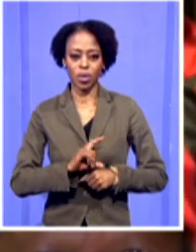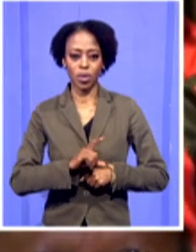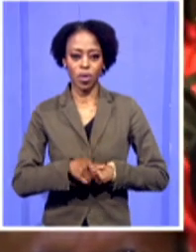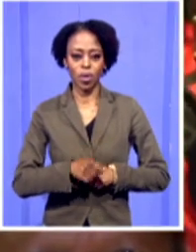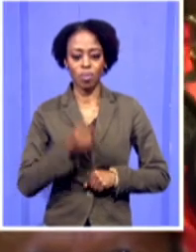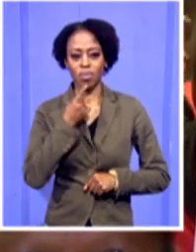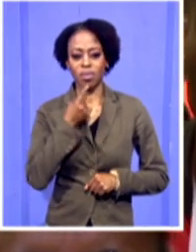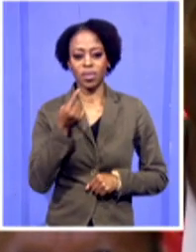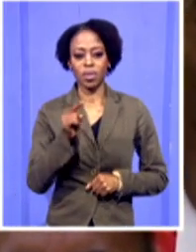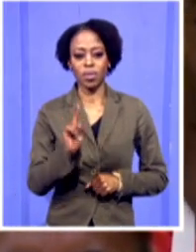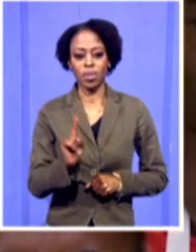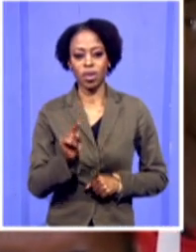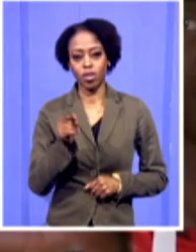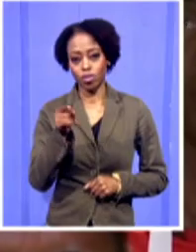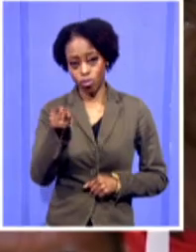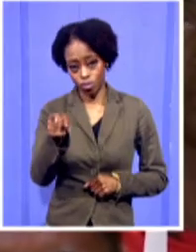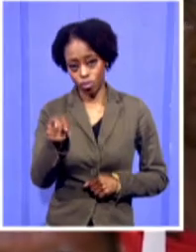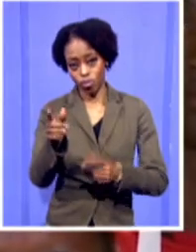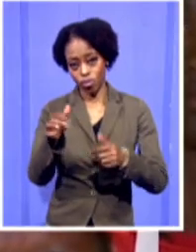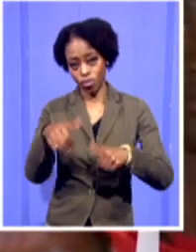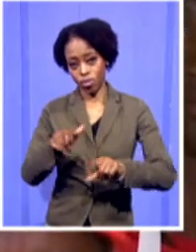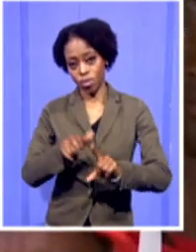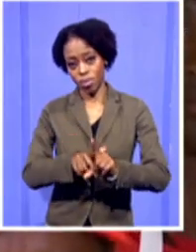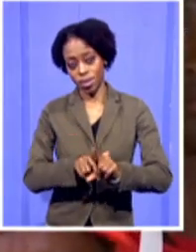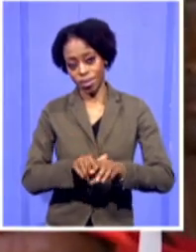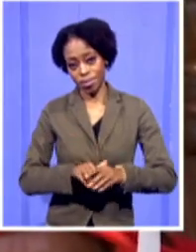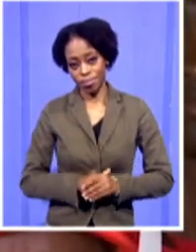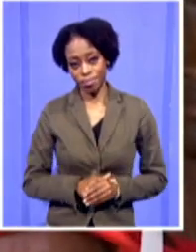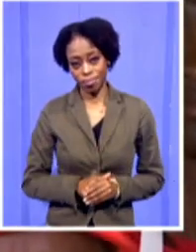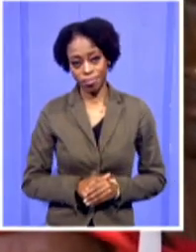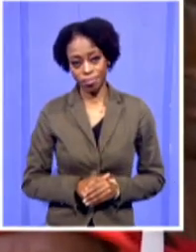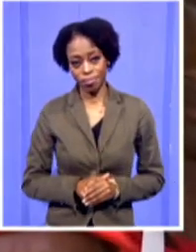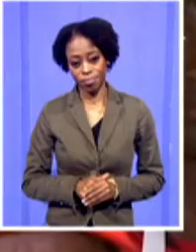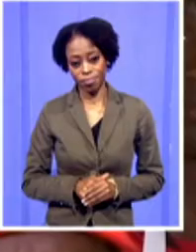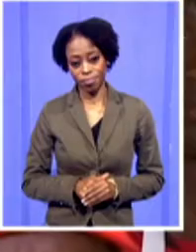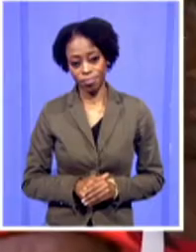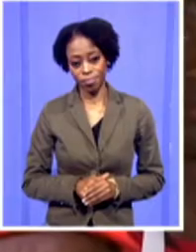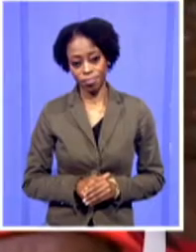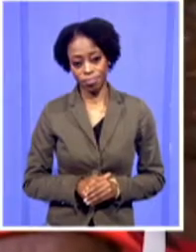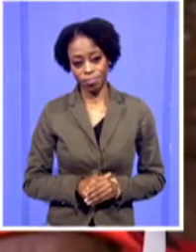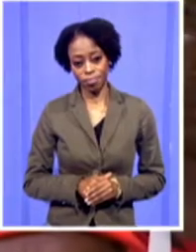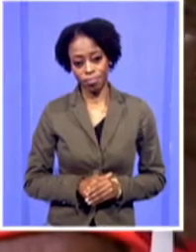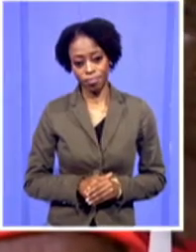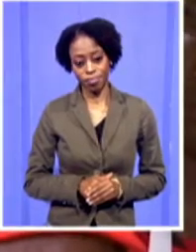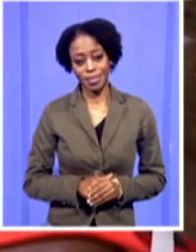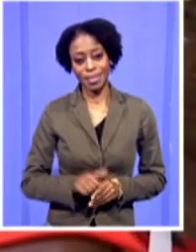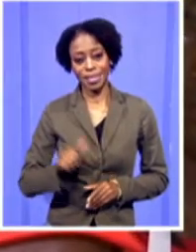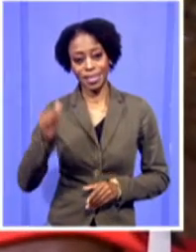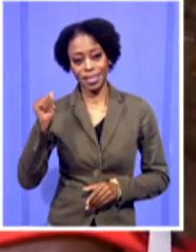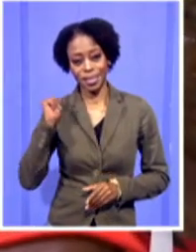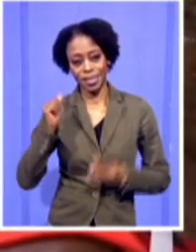saying to you as the chair of the session. There was a decision made